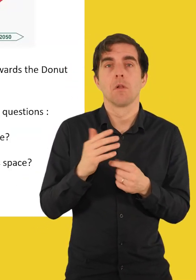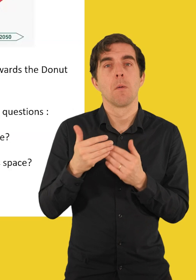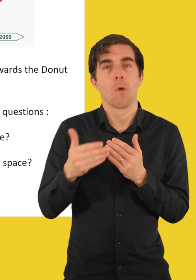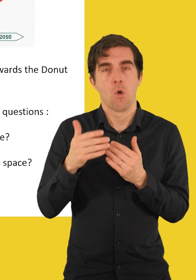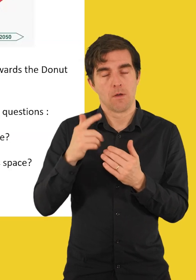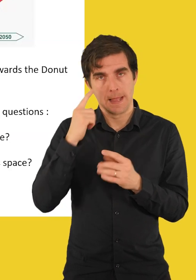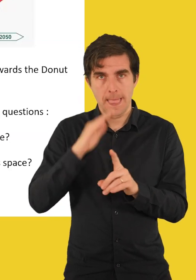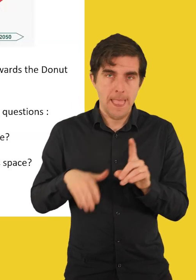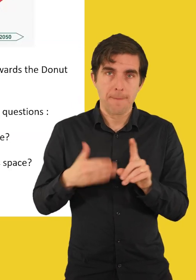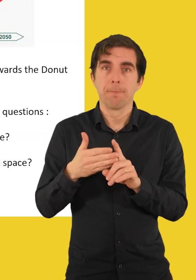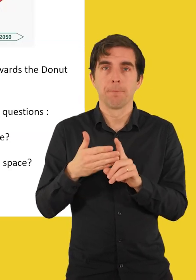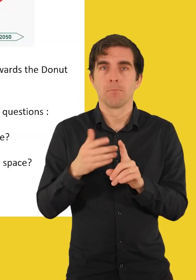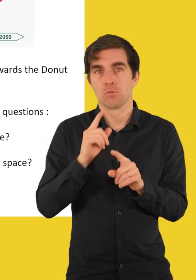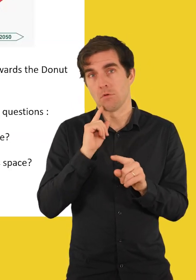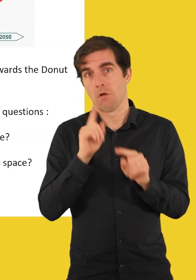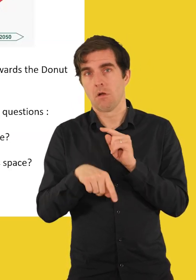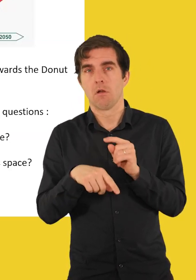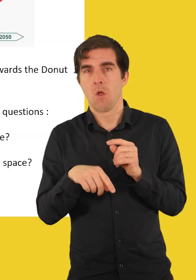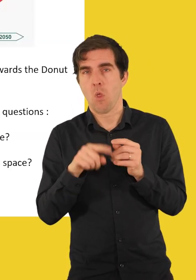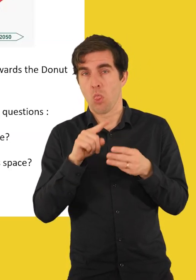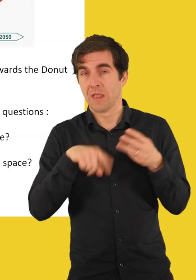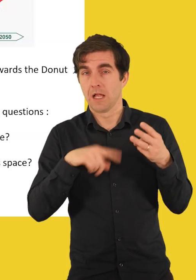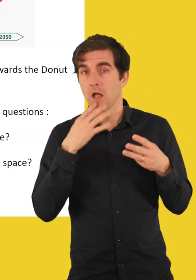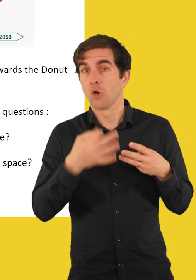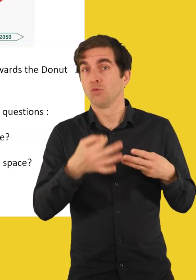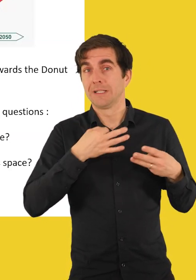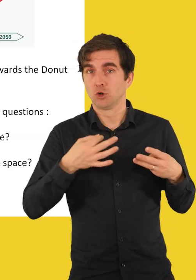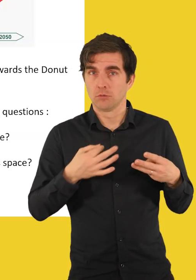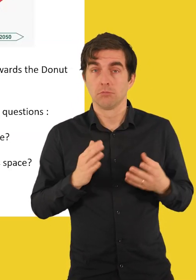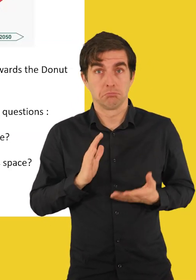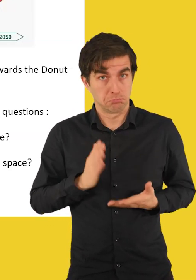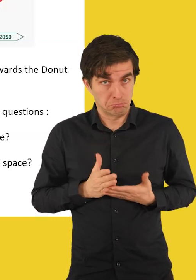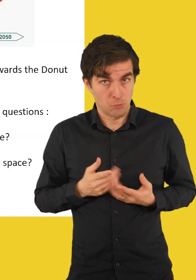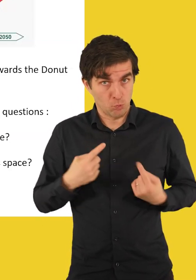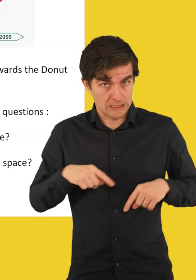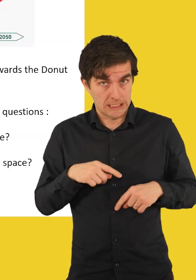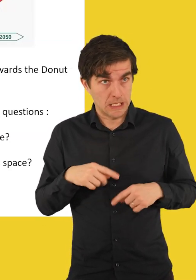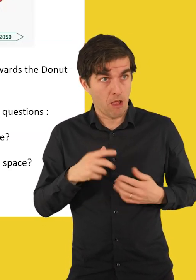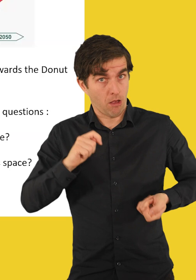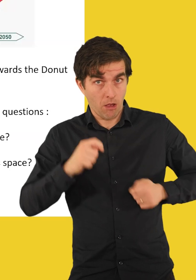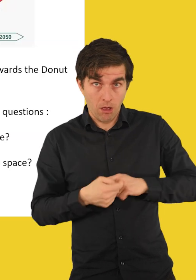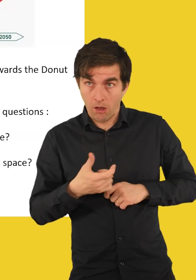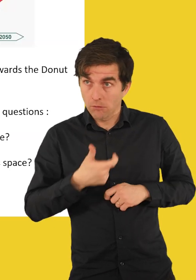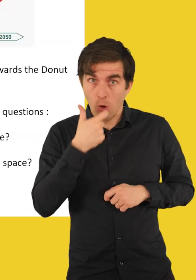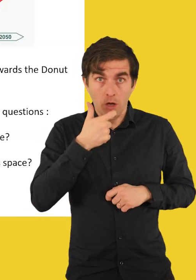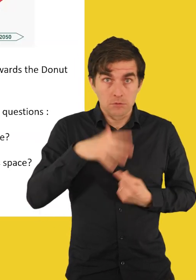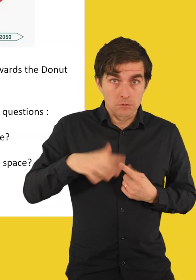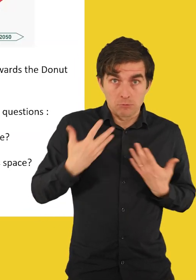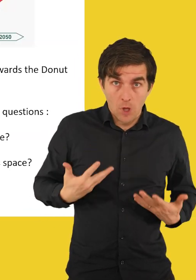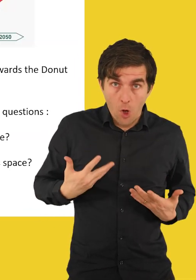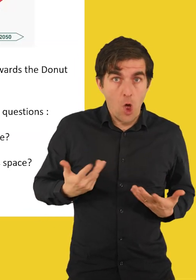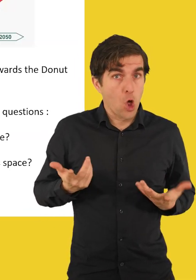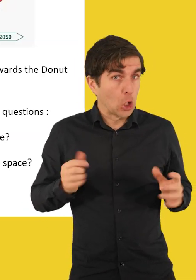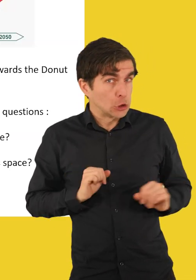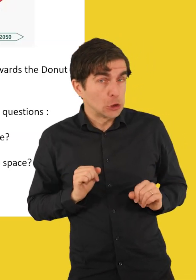precisely, it aims at answer three main questions. Are we in the Doughnut space right now?